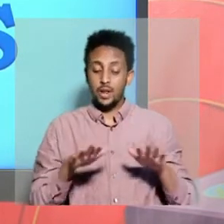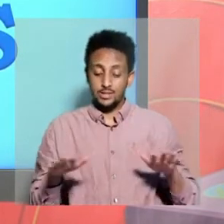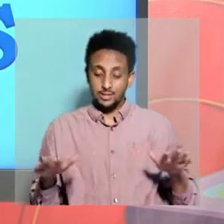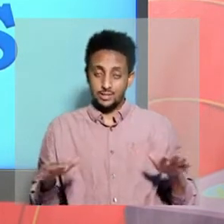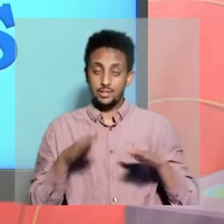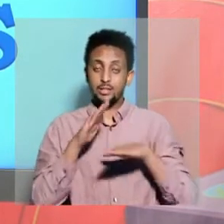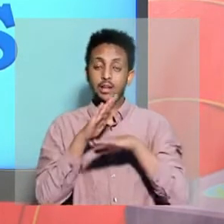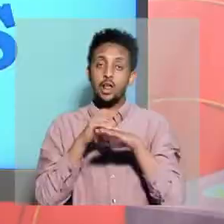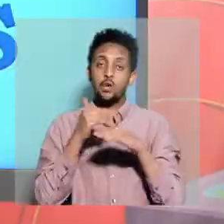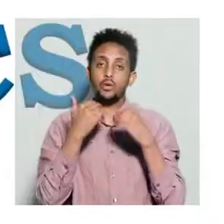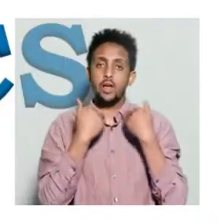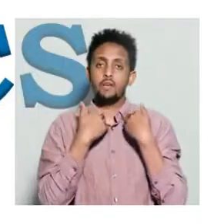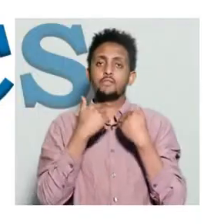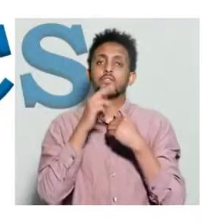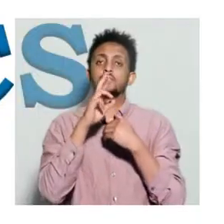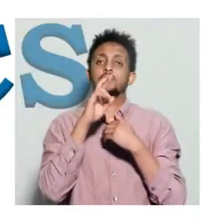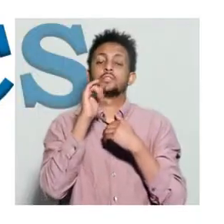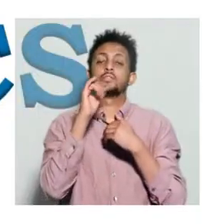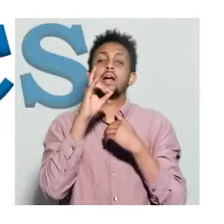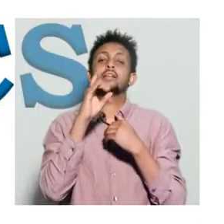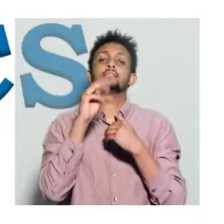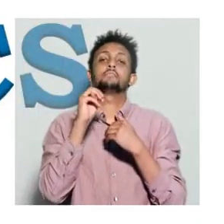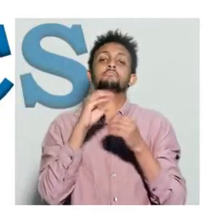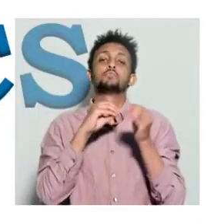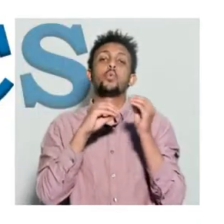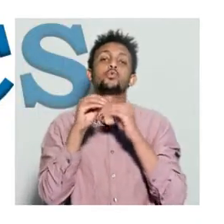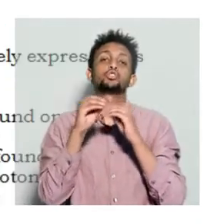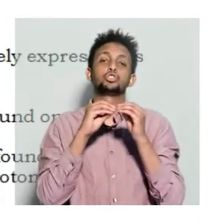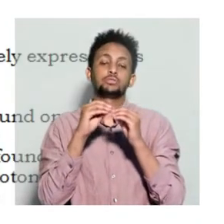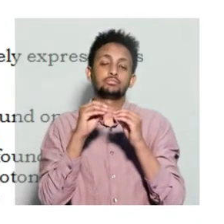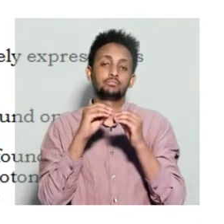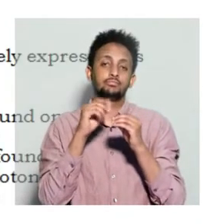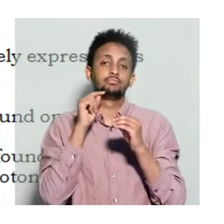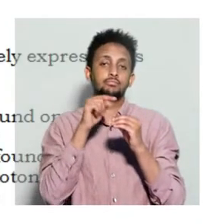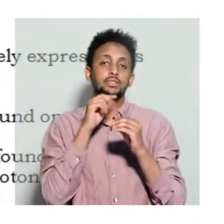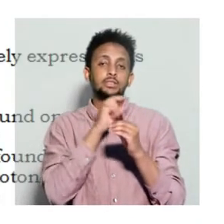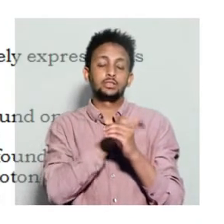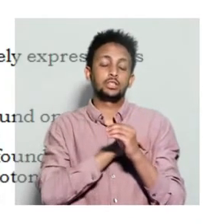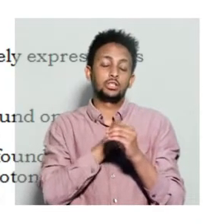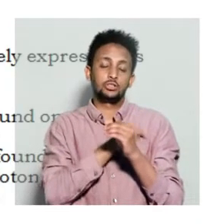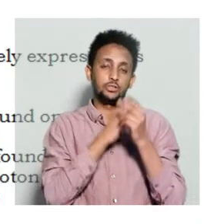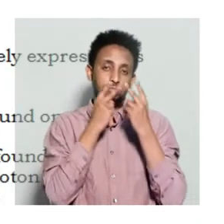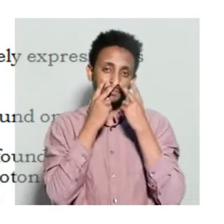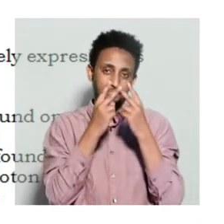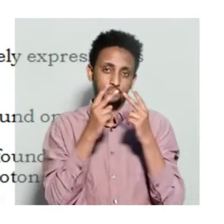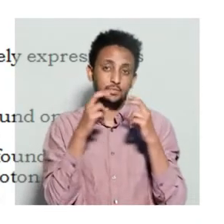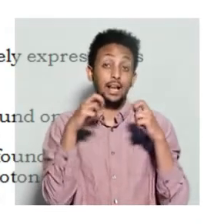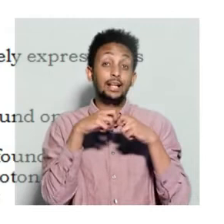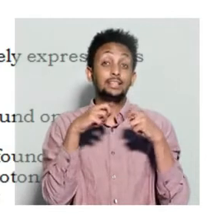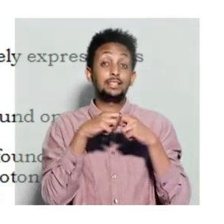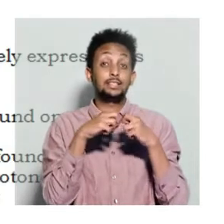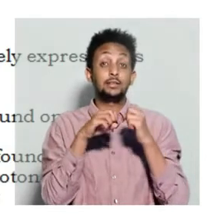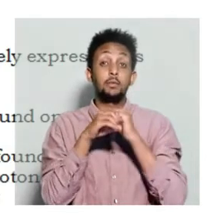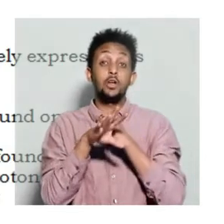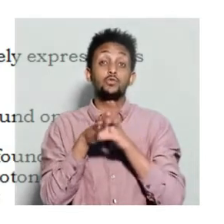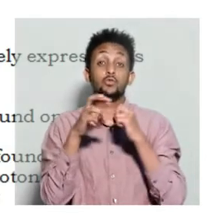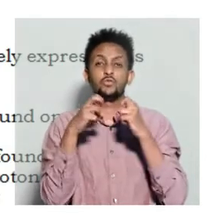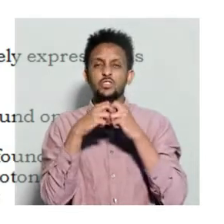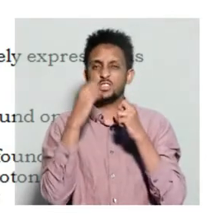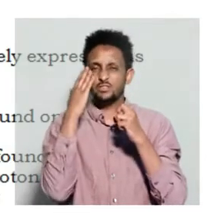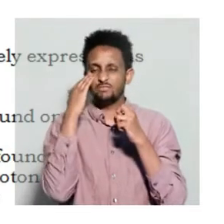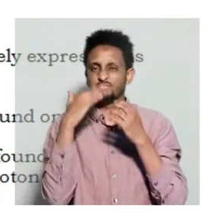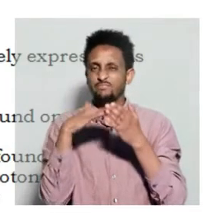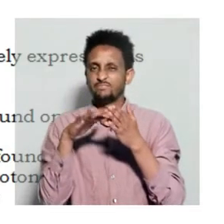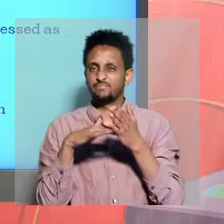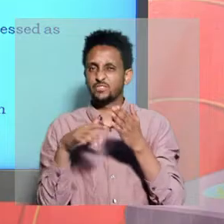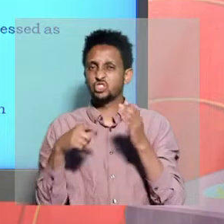known to be having random motion. And we'll try to see those natures. So electricity is a branch of physics. We know that it studies